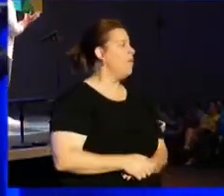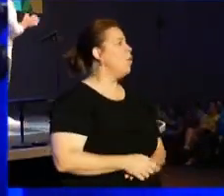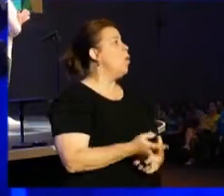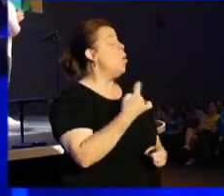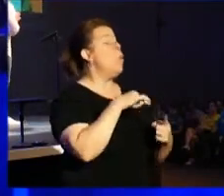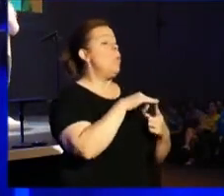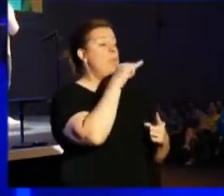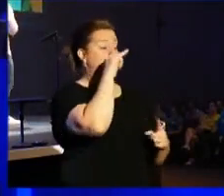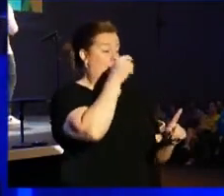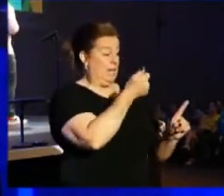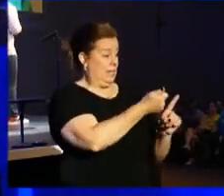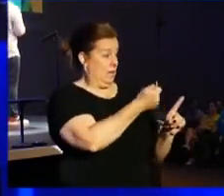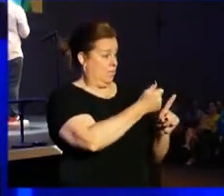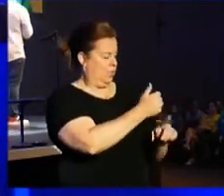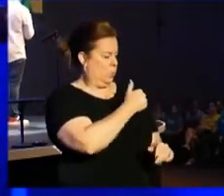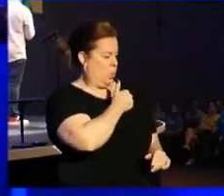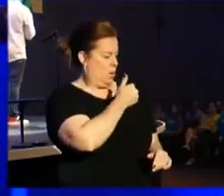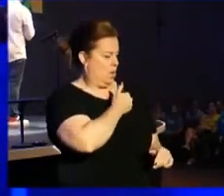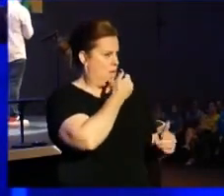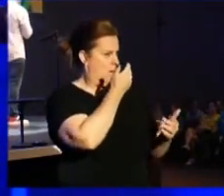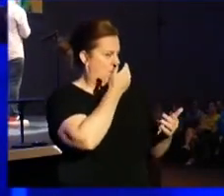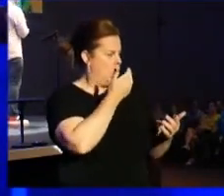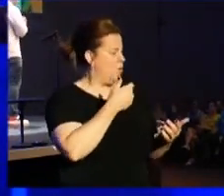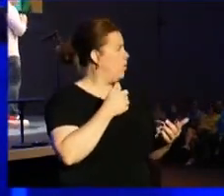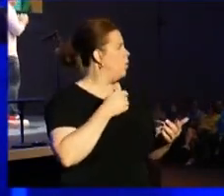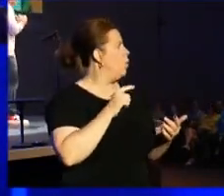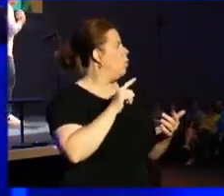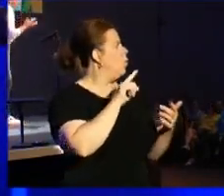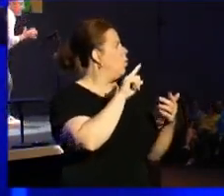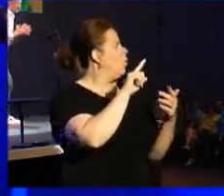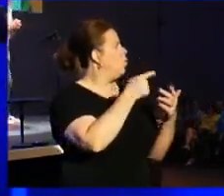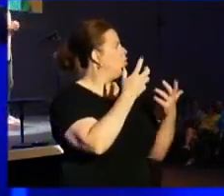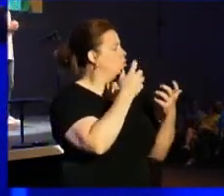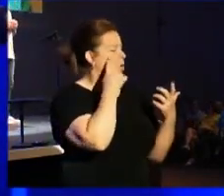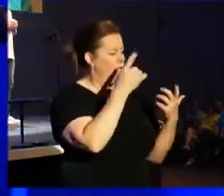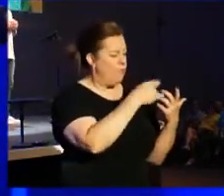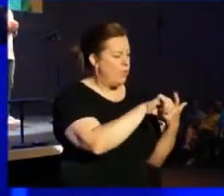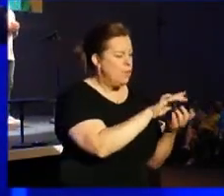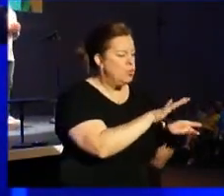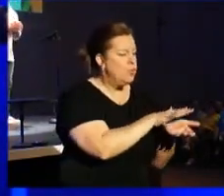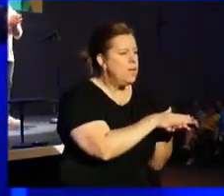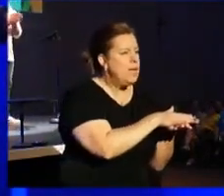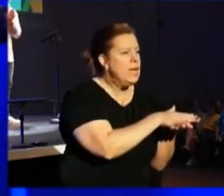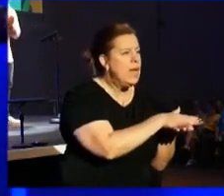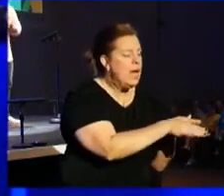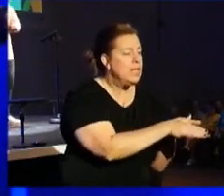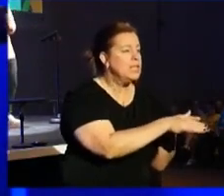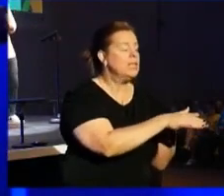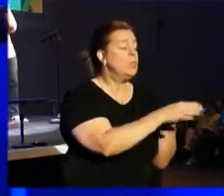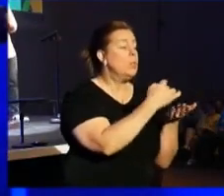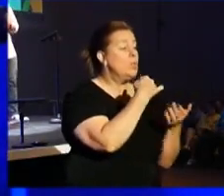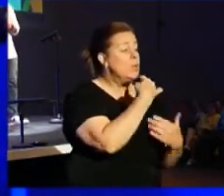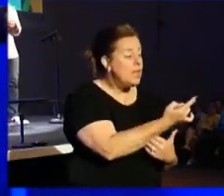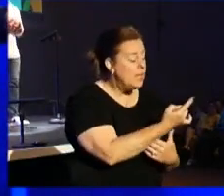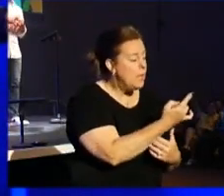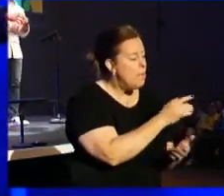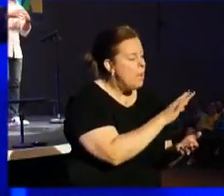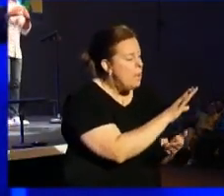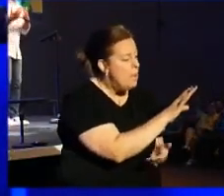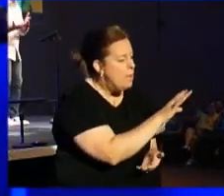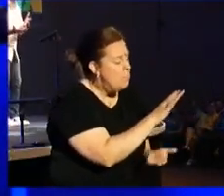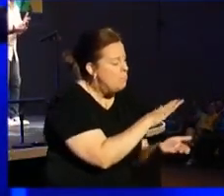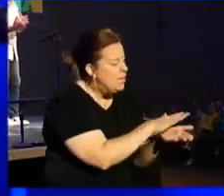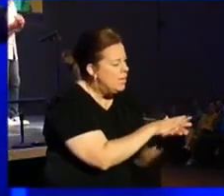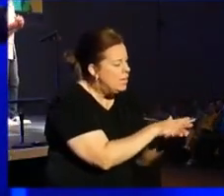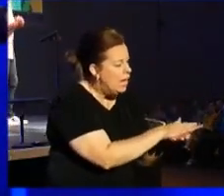were little, we so badly just wanted them to be nice. We would tell them, be nice. Like when we would drop them off at